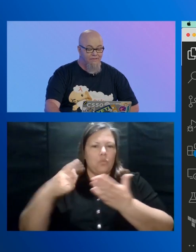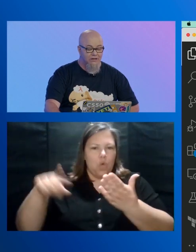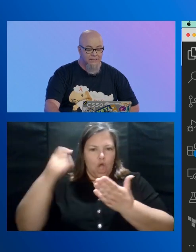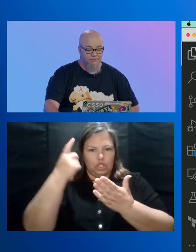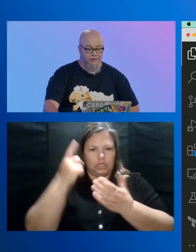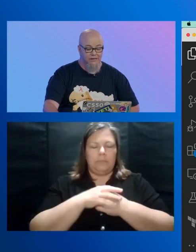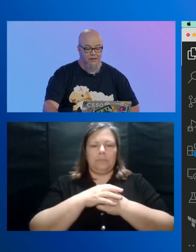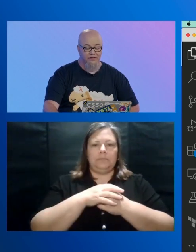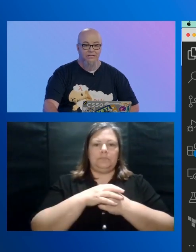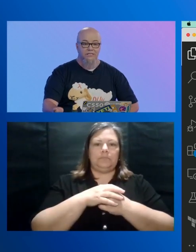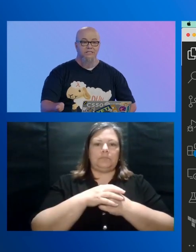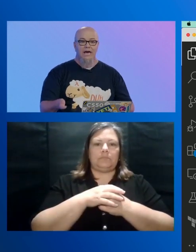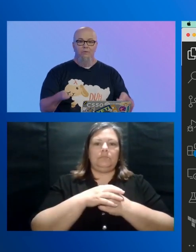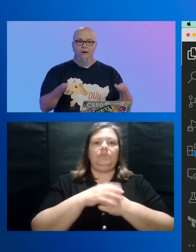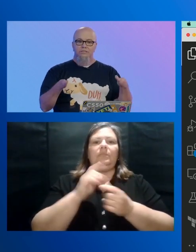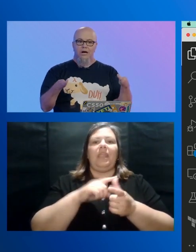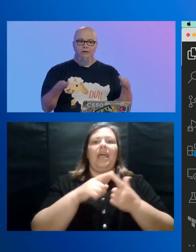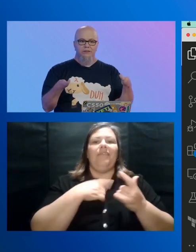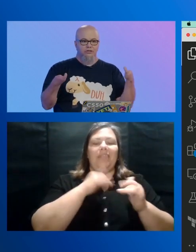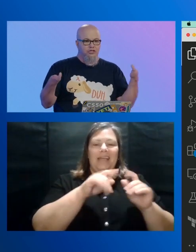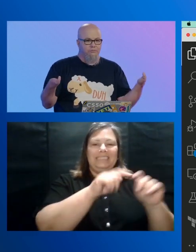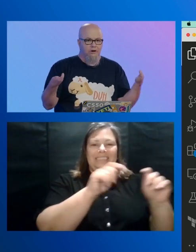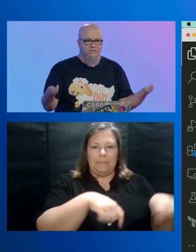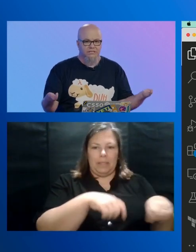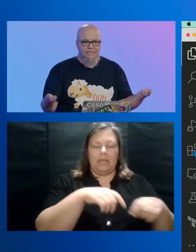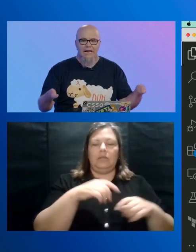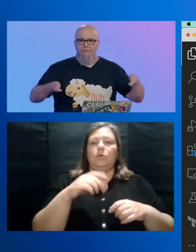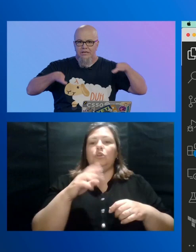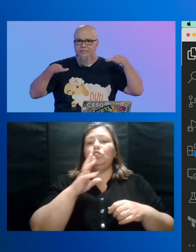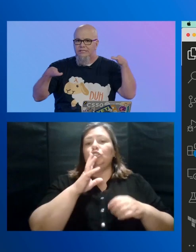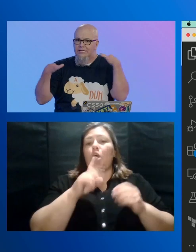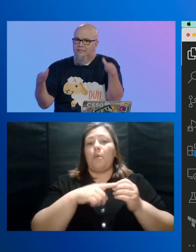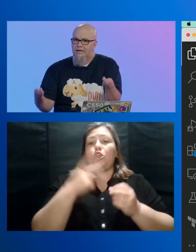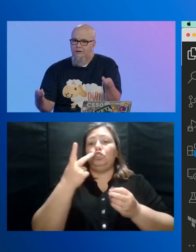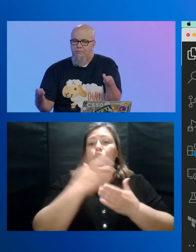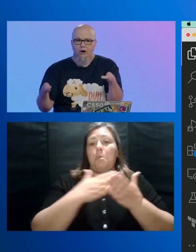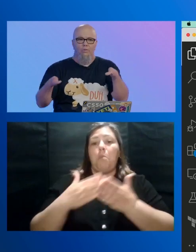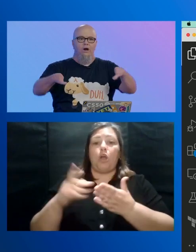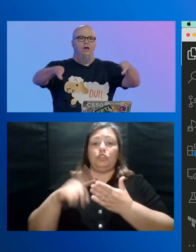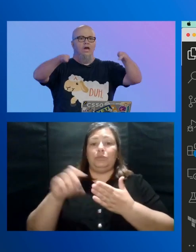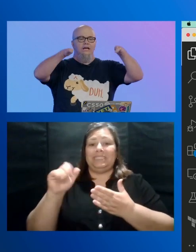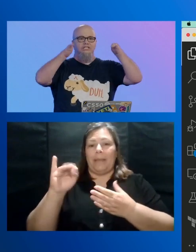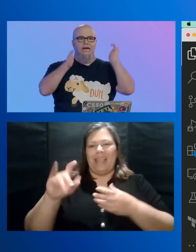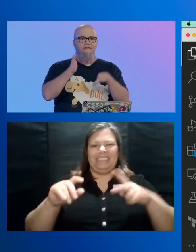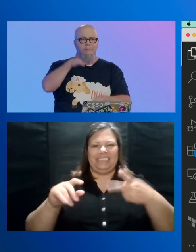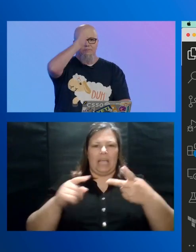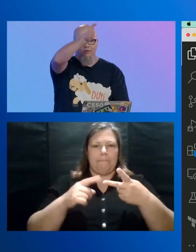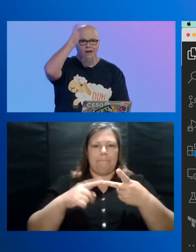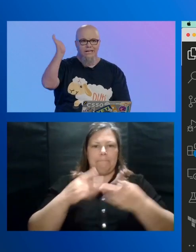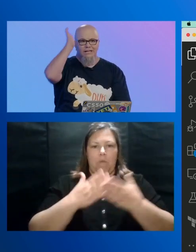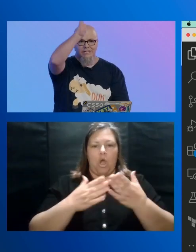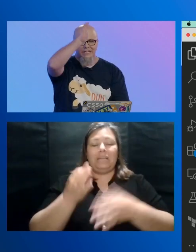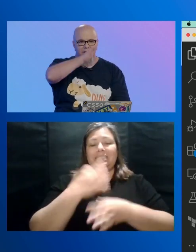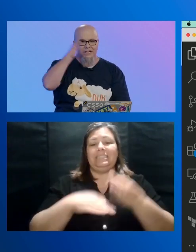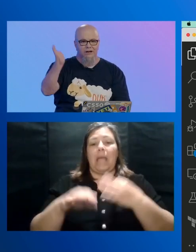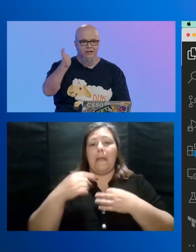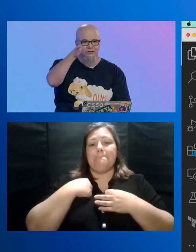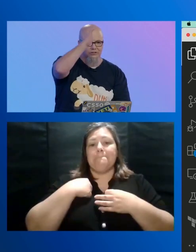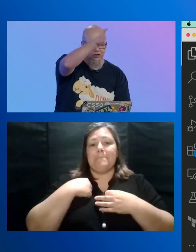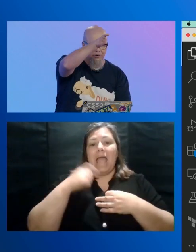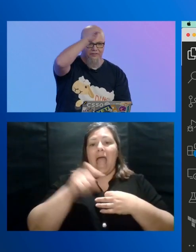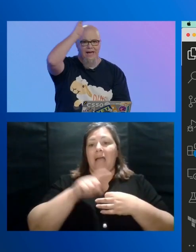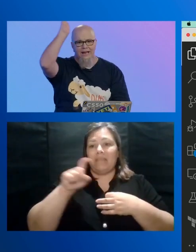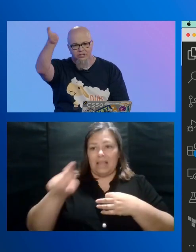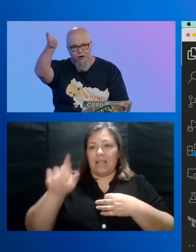then we have our template. And this is that, when I was talking about there's 2 parts to SAM, this is that second part where instead of me pointing and clicking in a